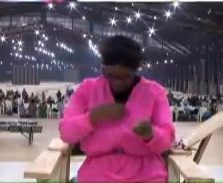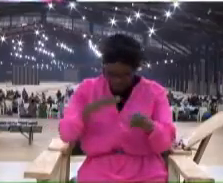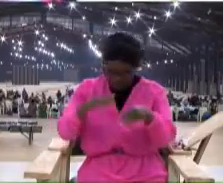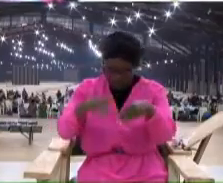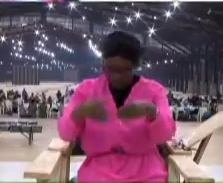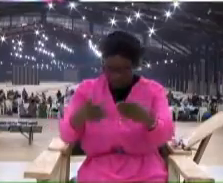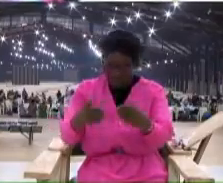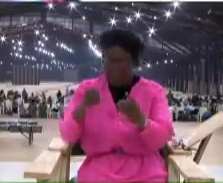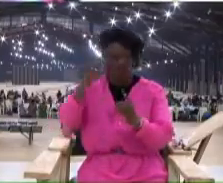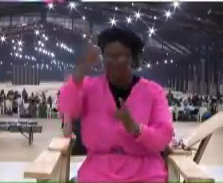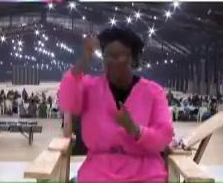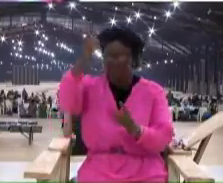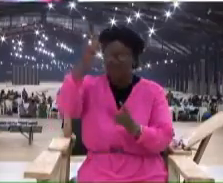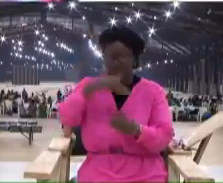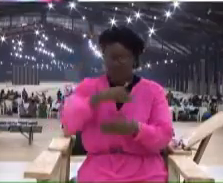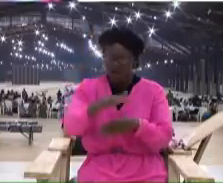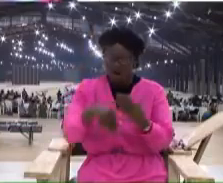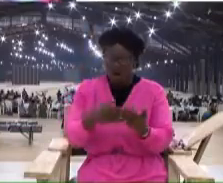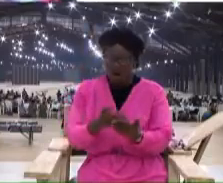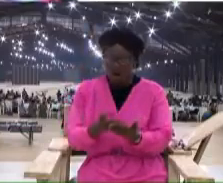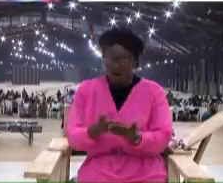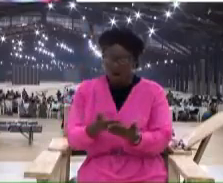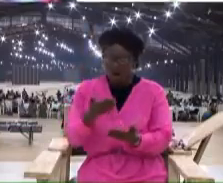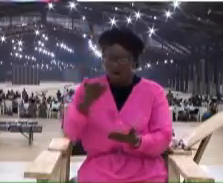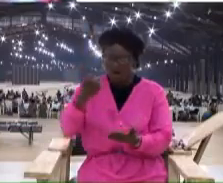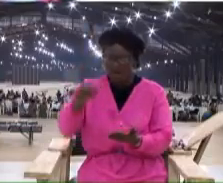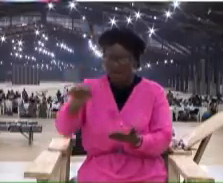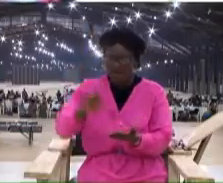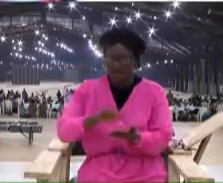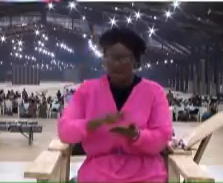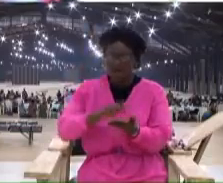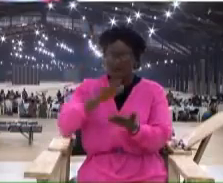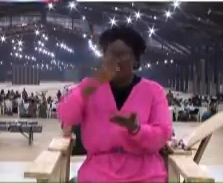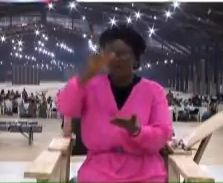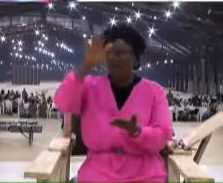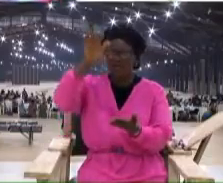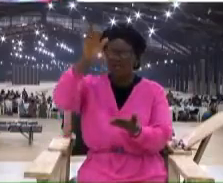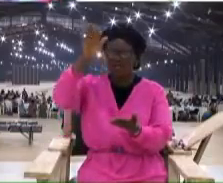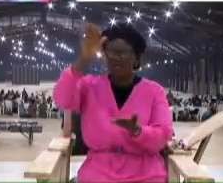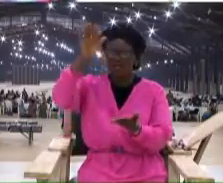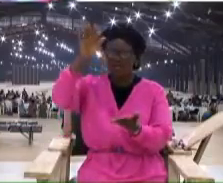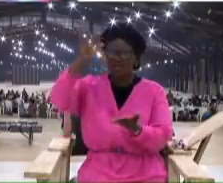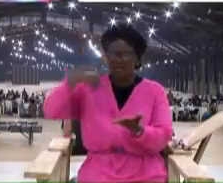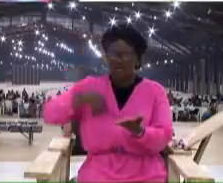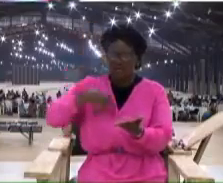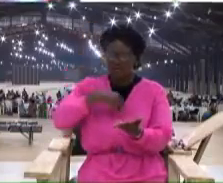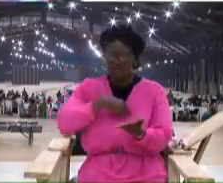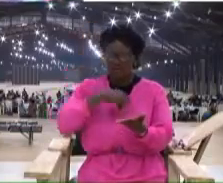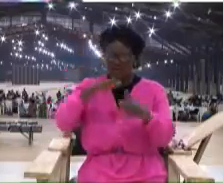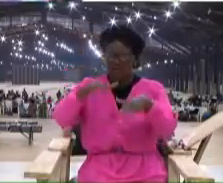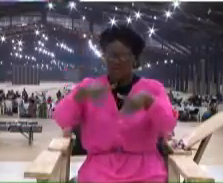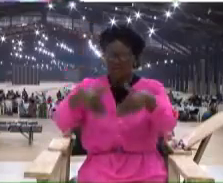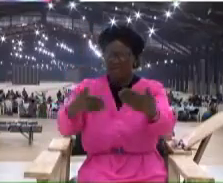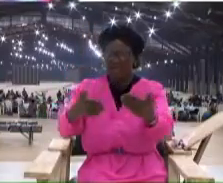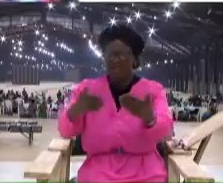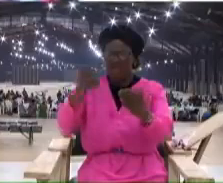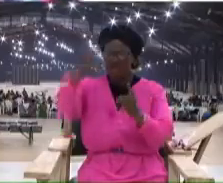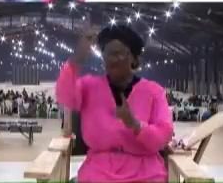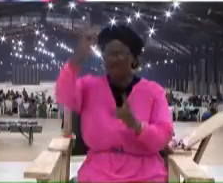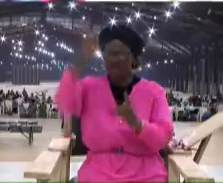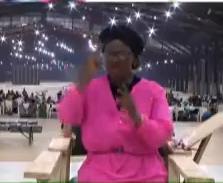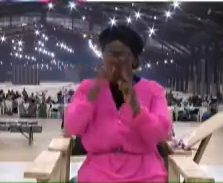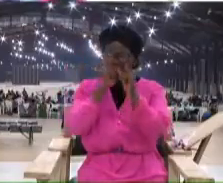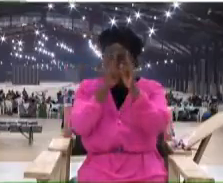honor. We give you all the glory. We give